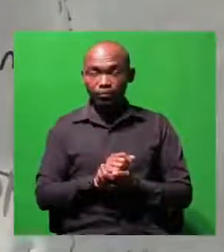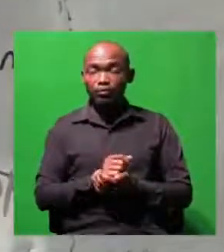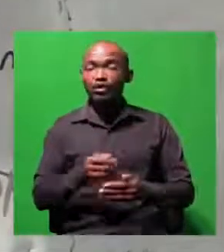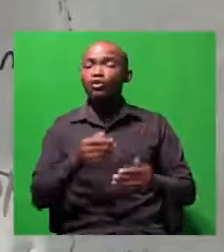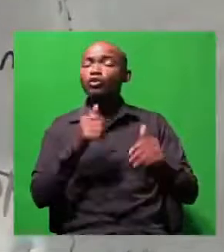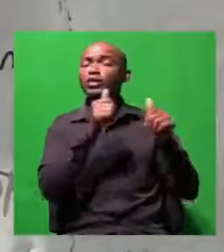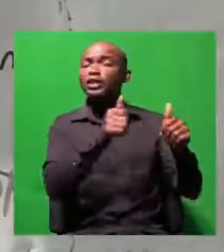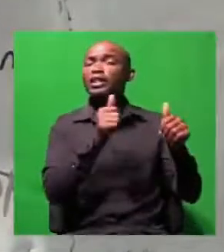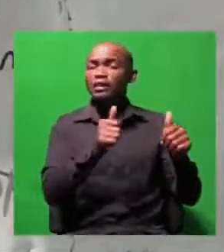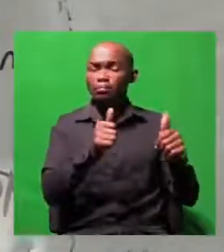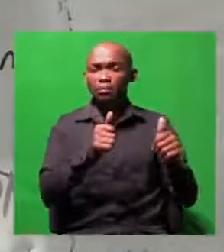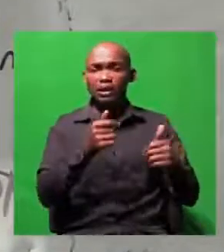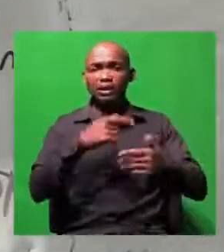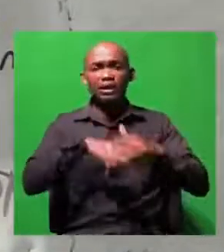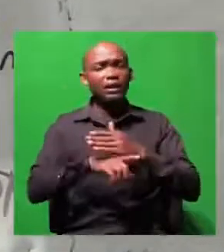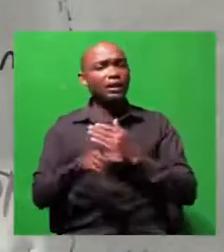fishing.